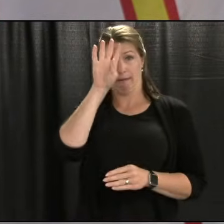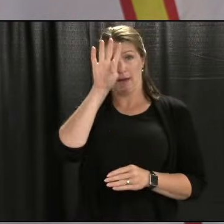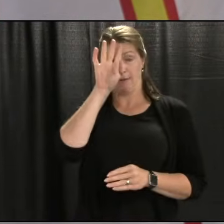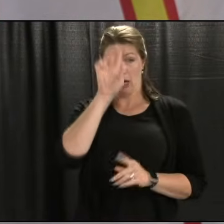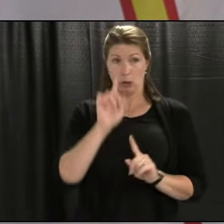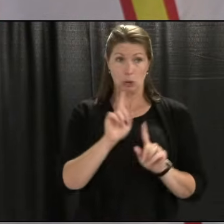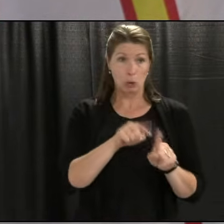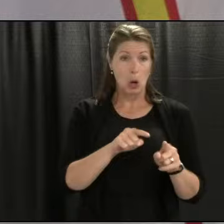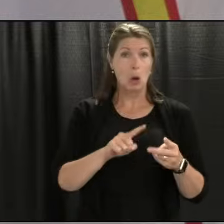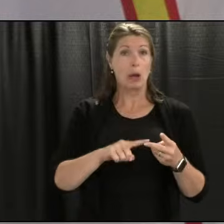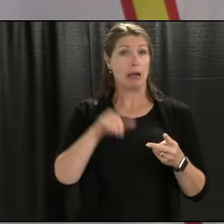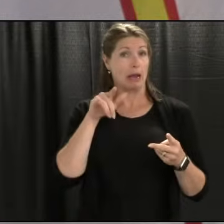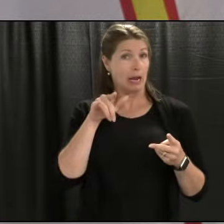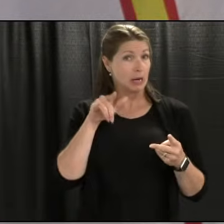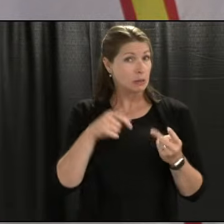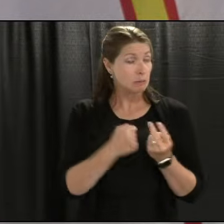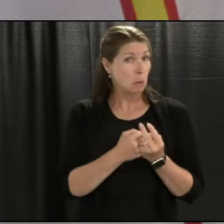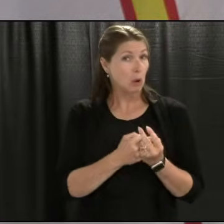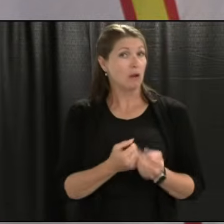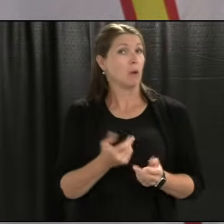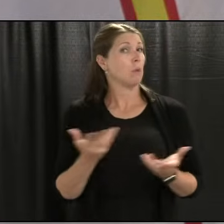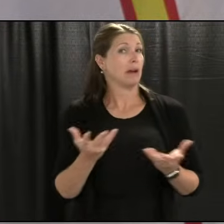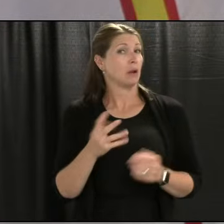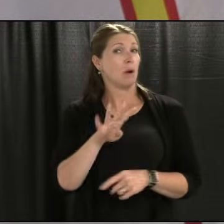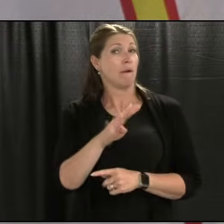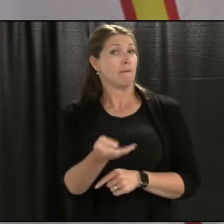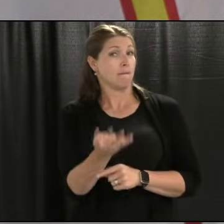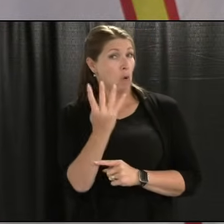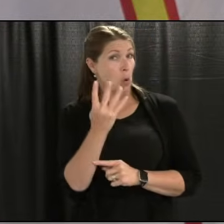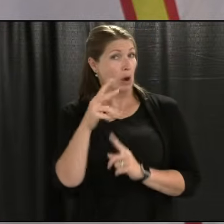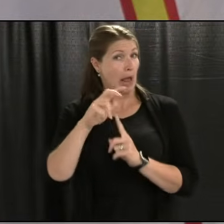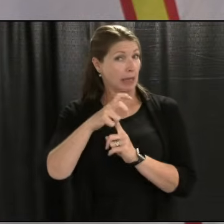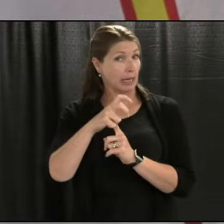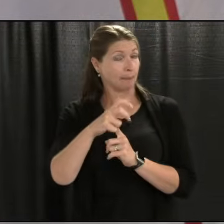as well as air support, including 4 helicopters,